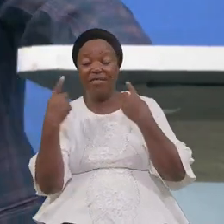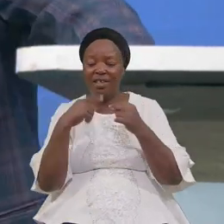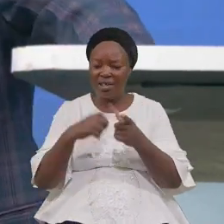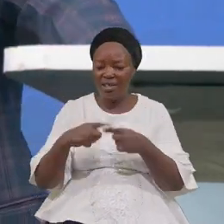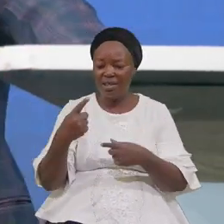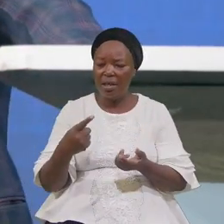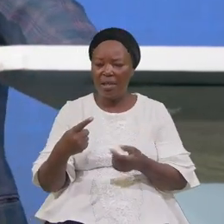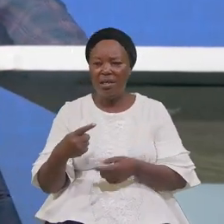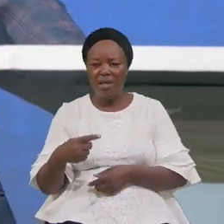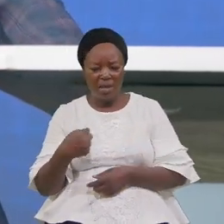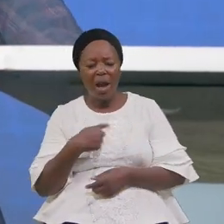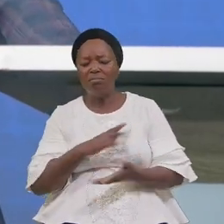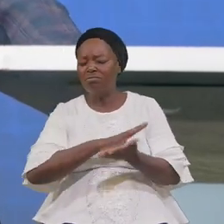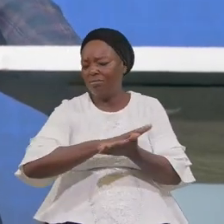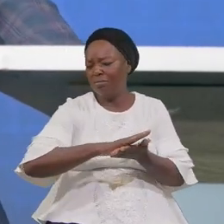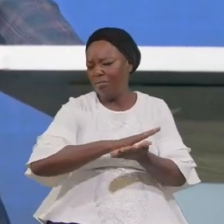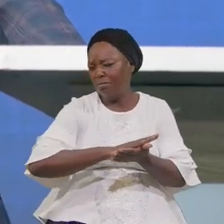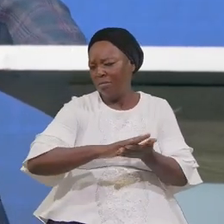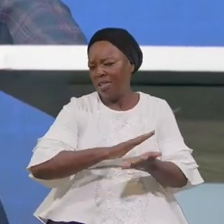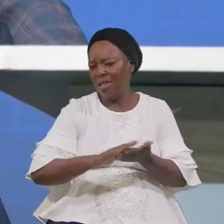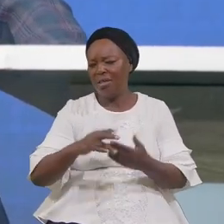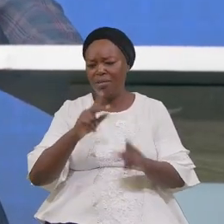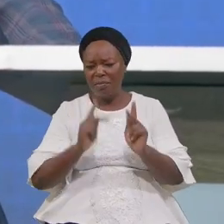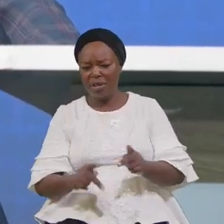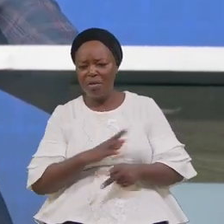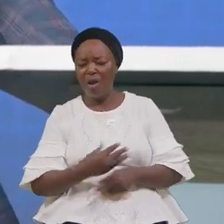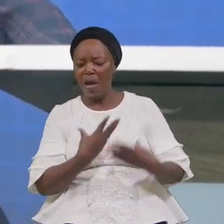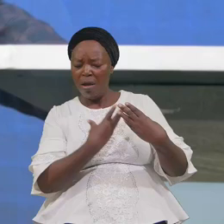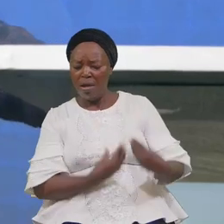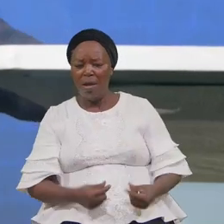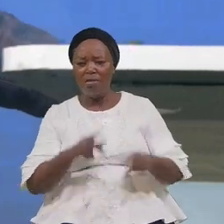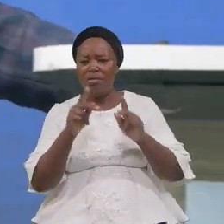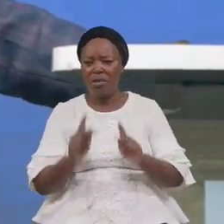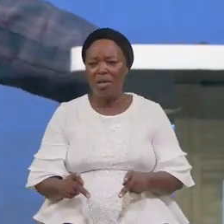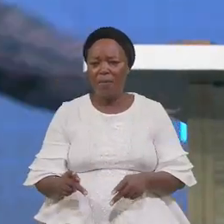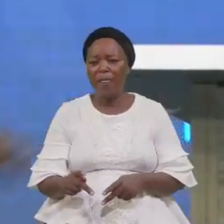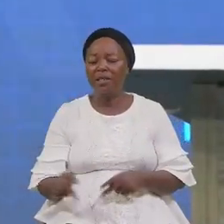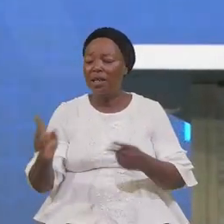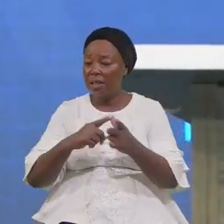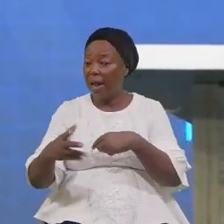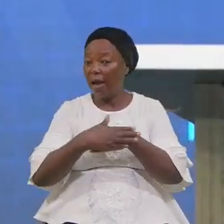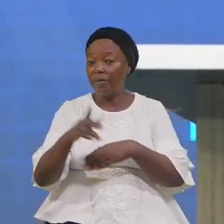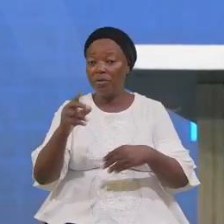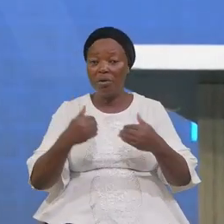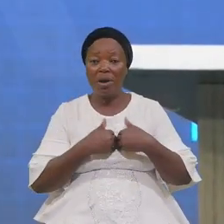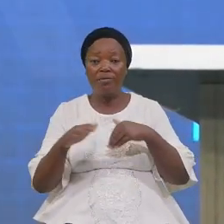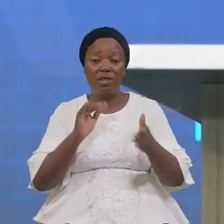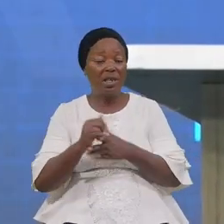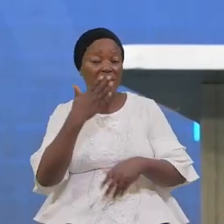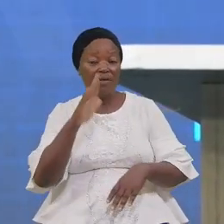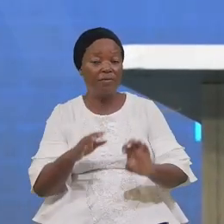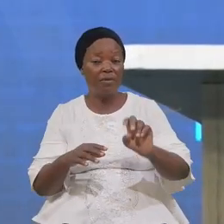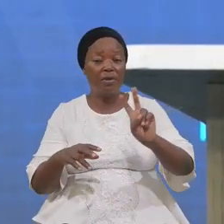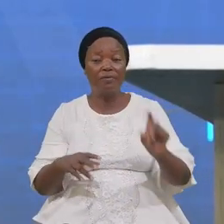are a nice, nice fellow, a gentle fellow. After you have done that evil, then